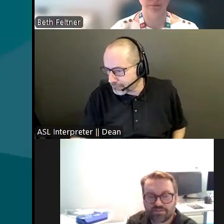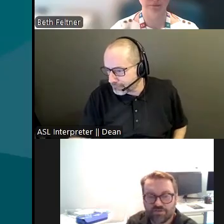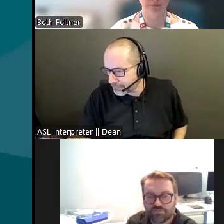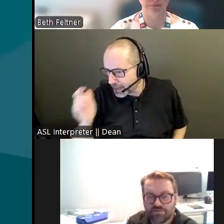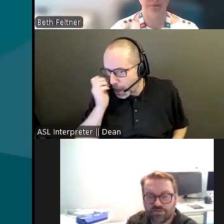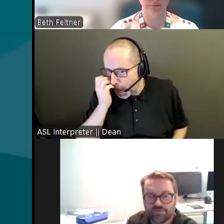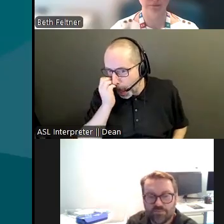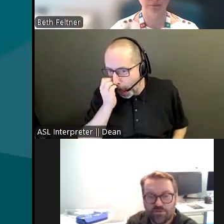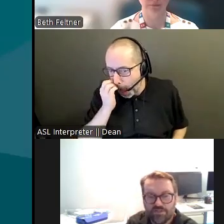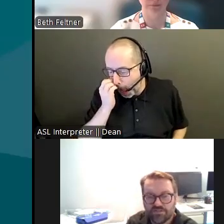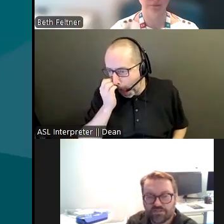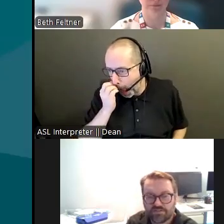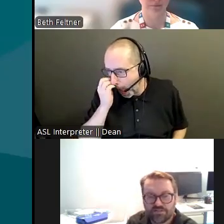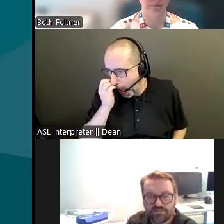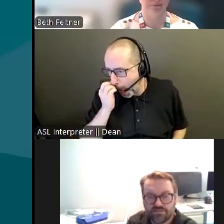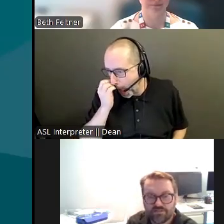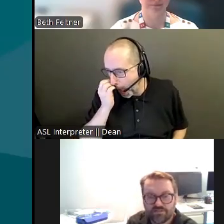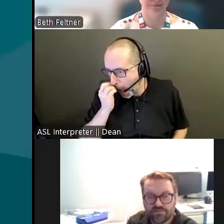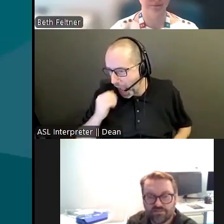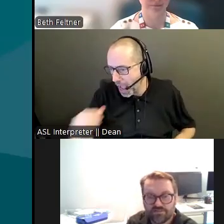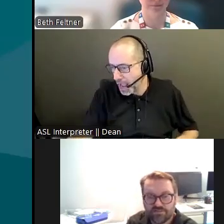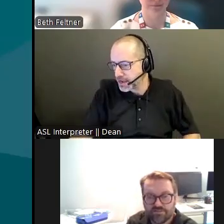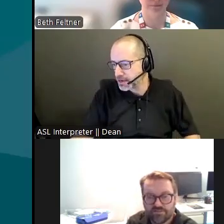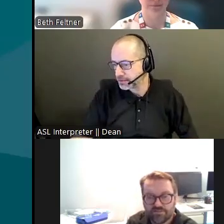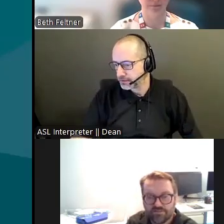We'll just let this go for another moment.